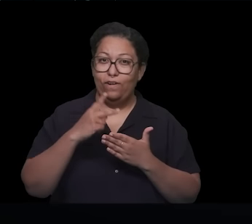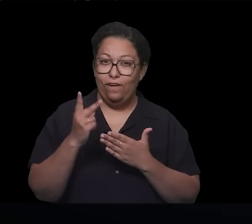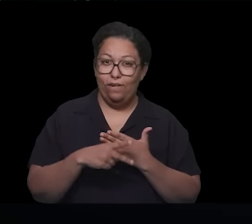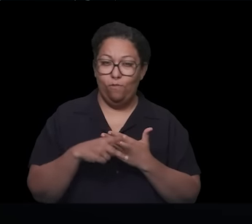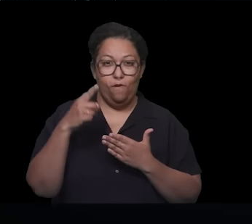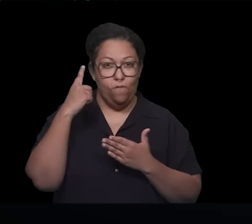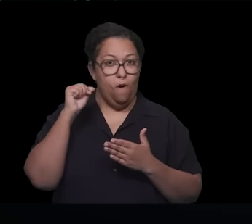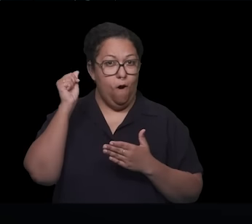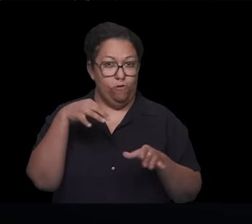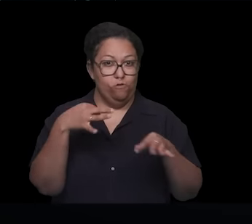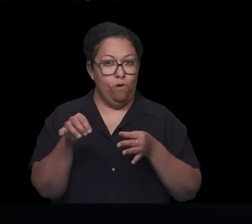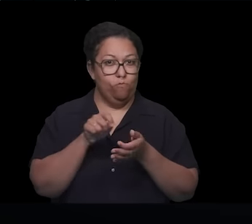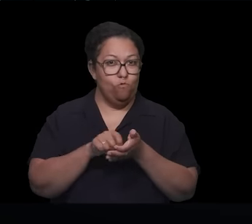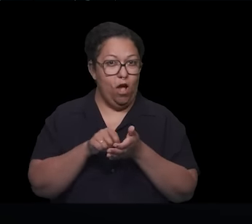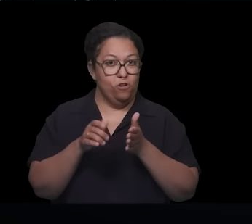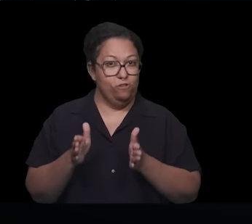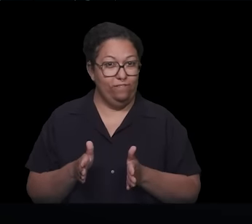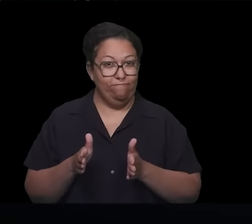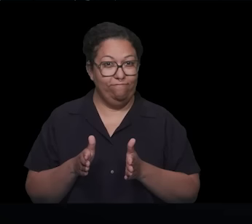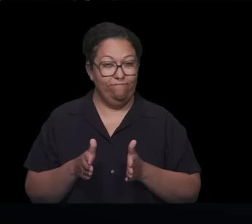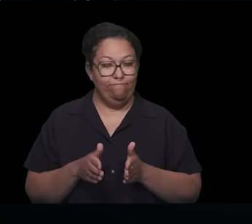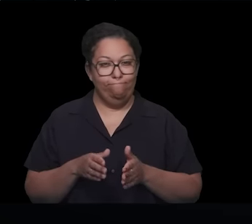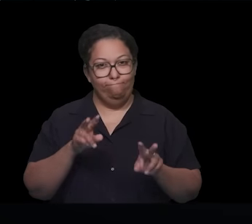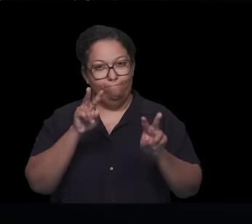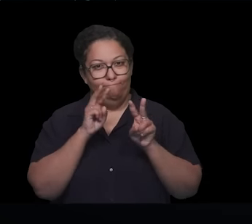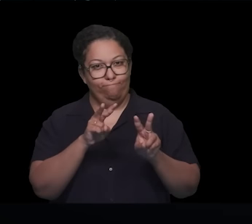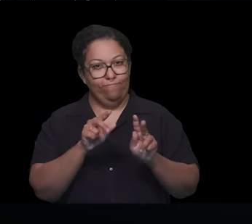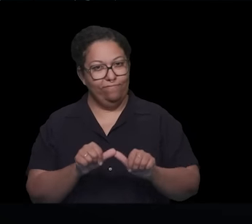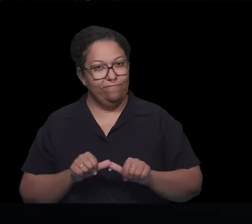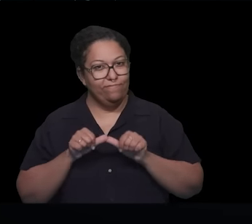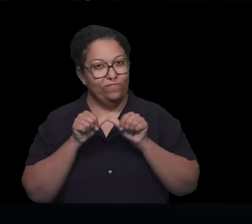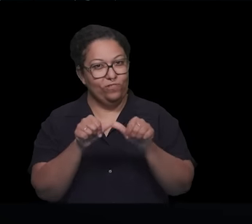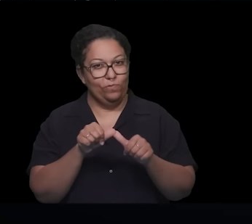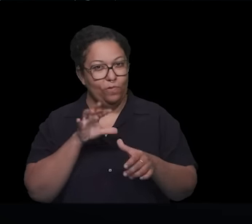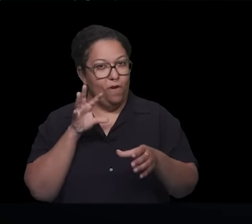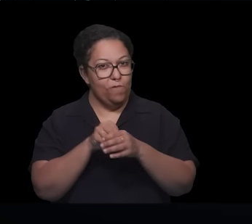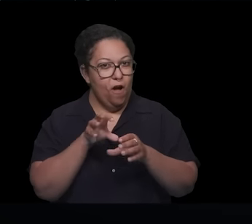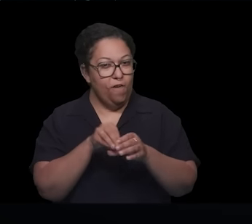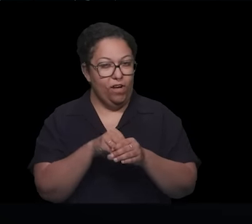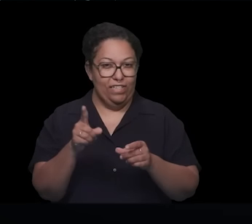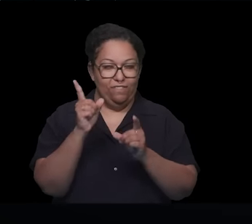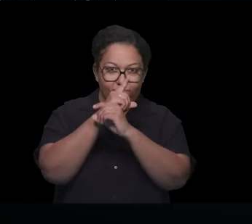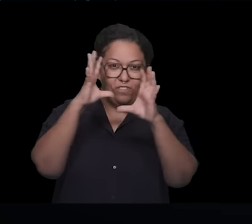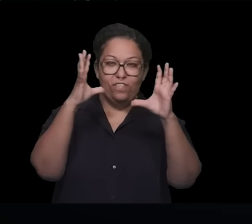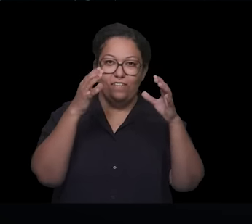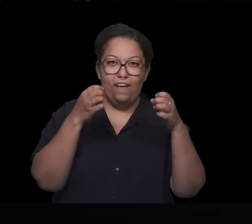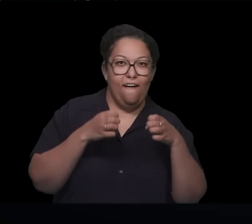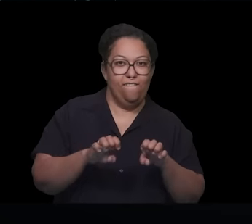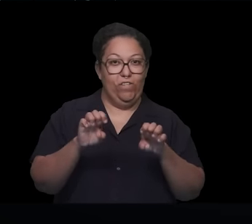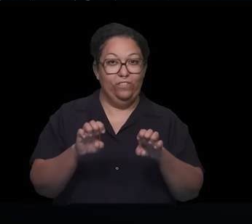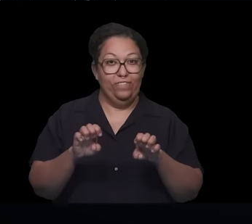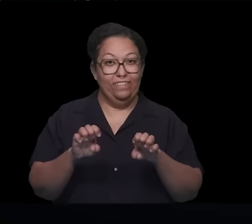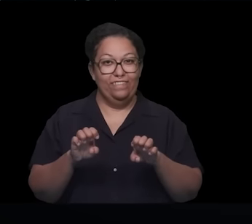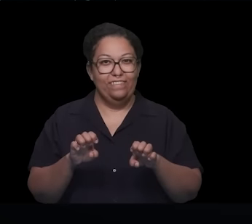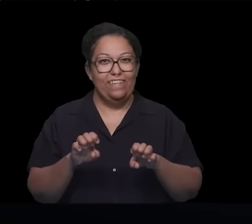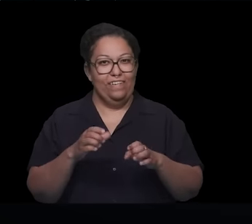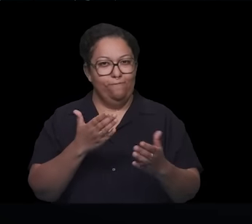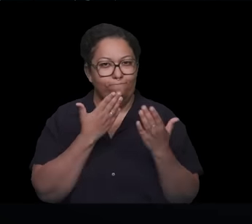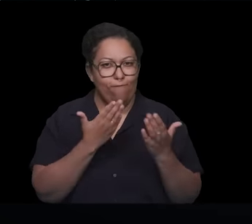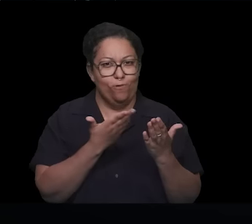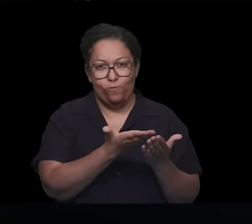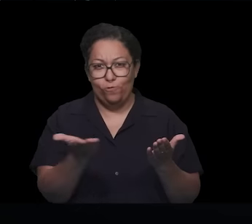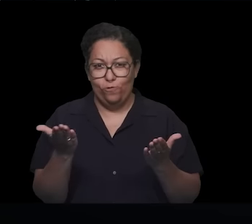a certification program for audio description writers. I look forward to continuing to be a part of these